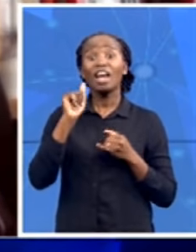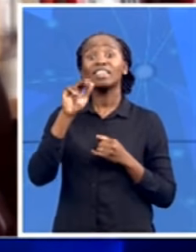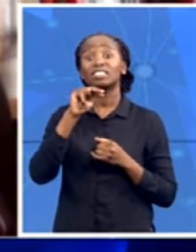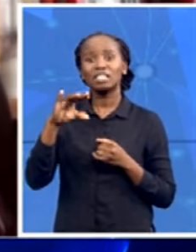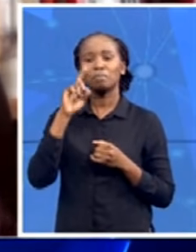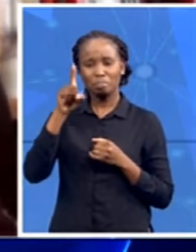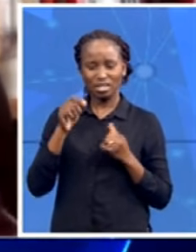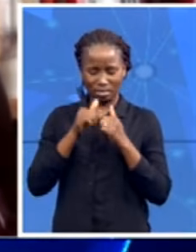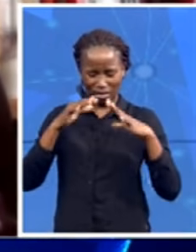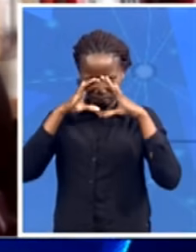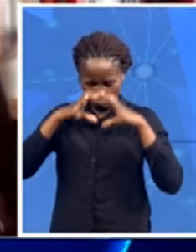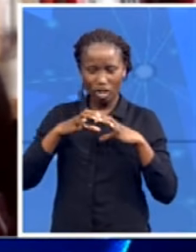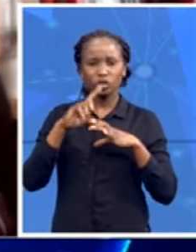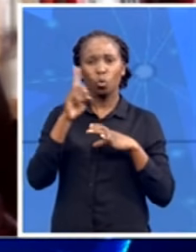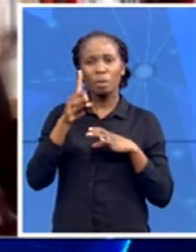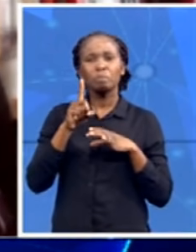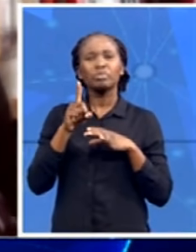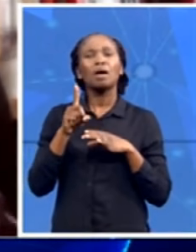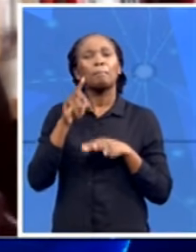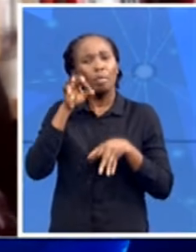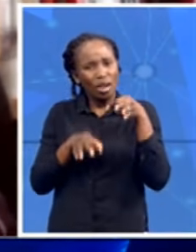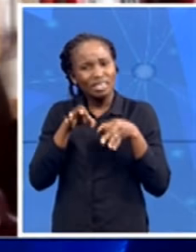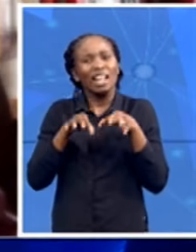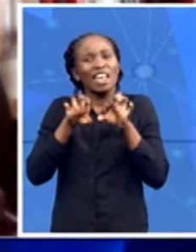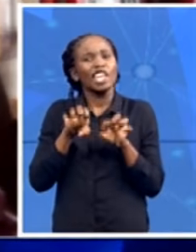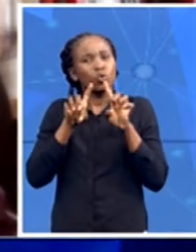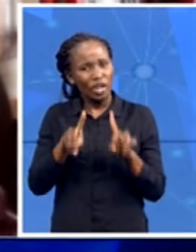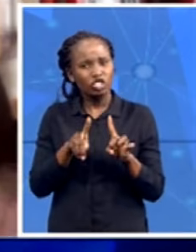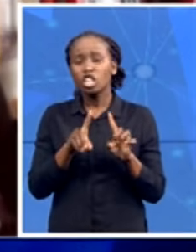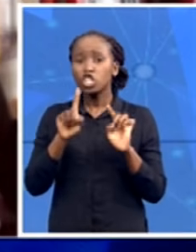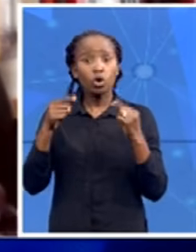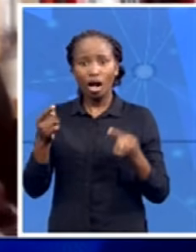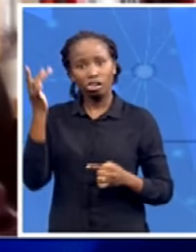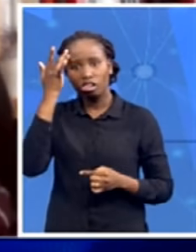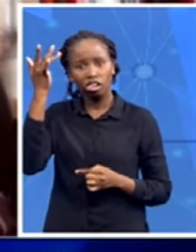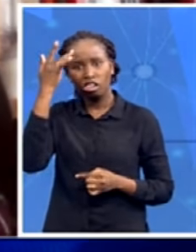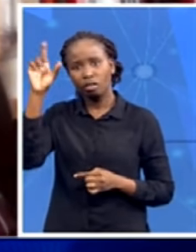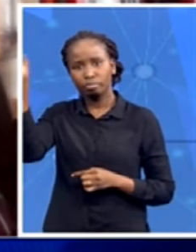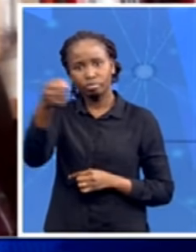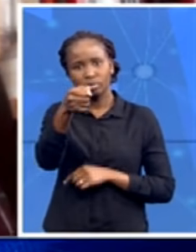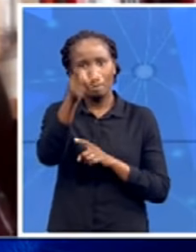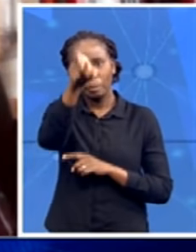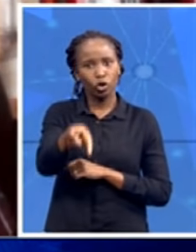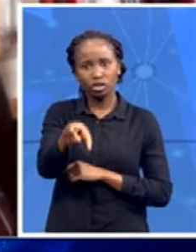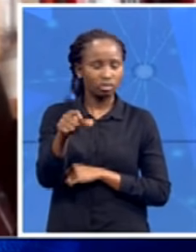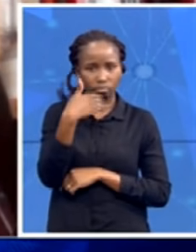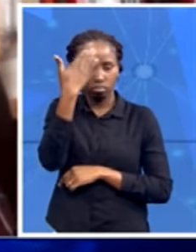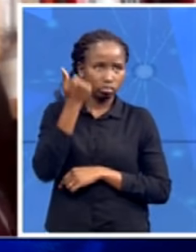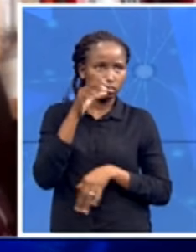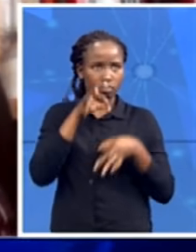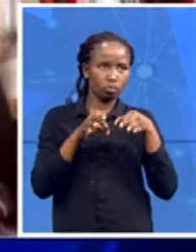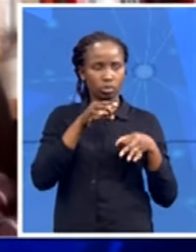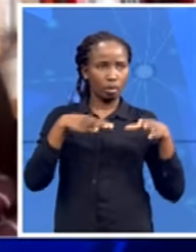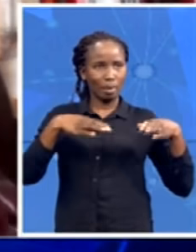You cannot deploy people who don't understand what the party stands for or what the party is